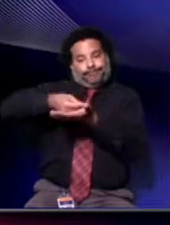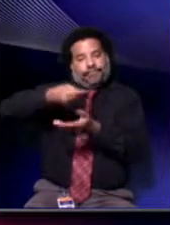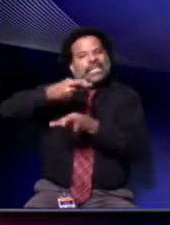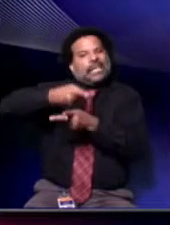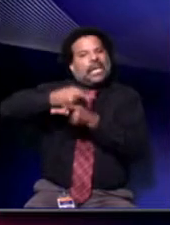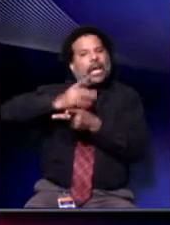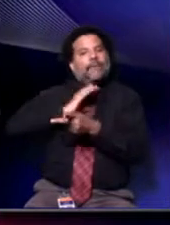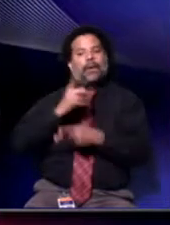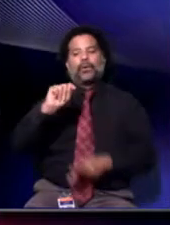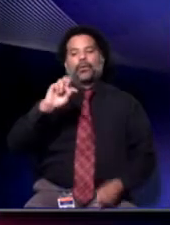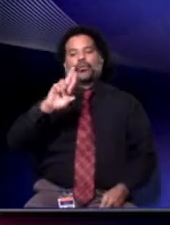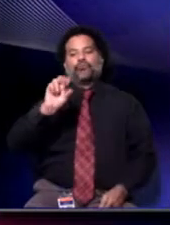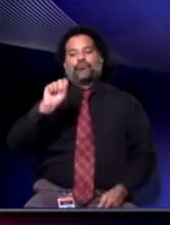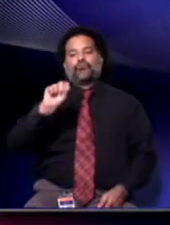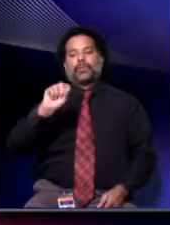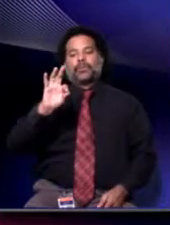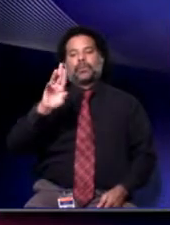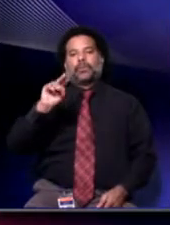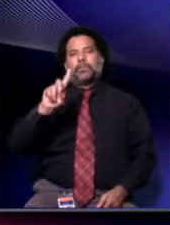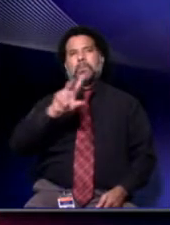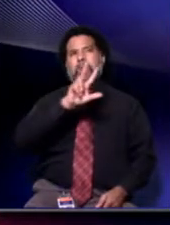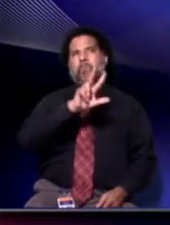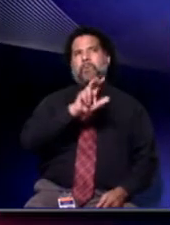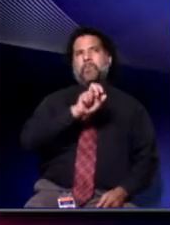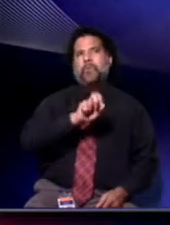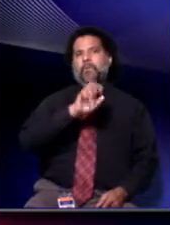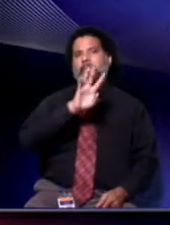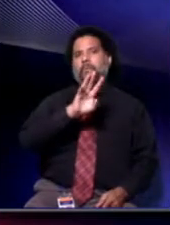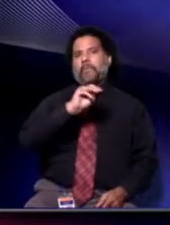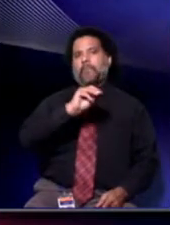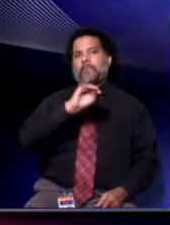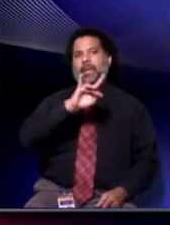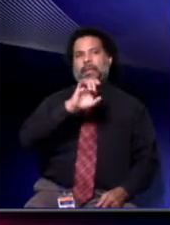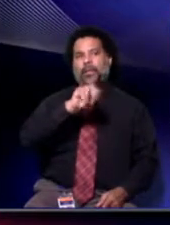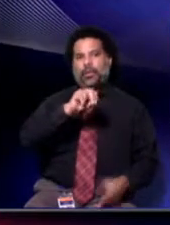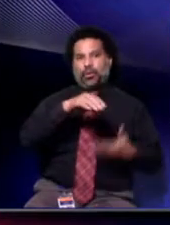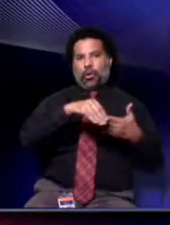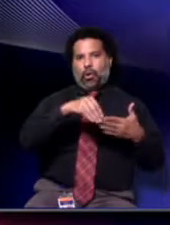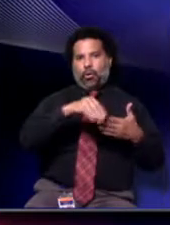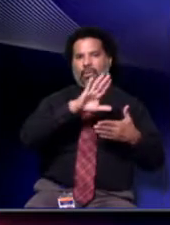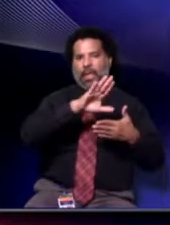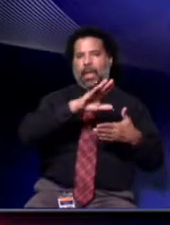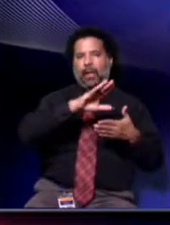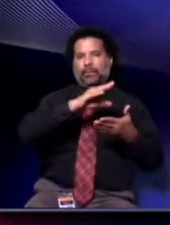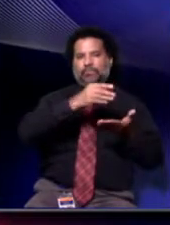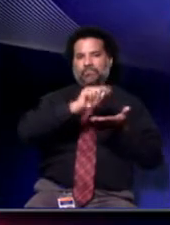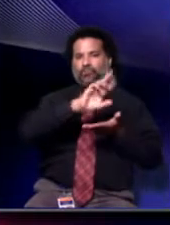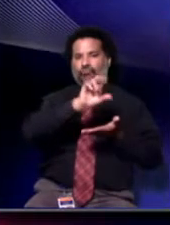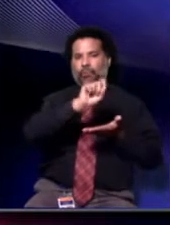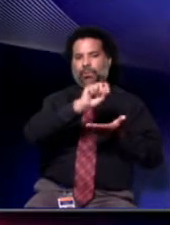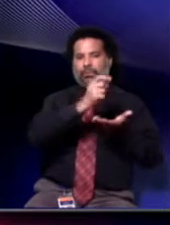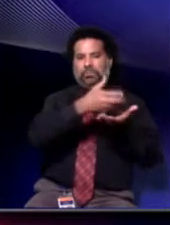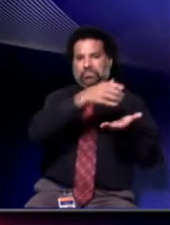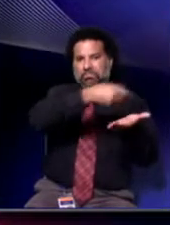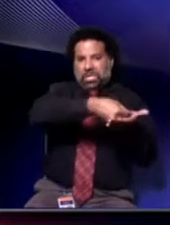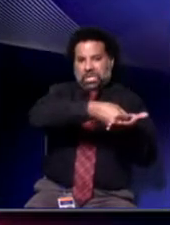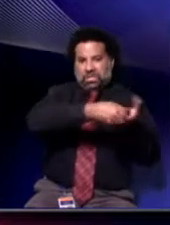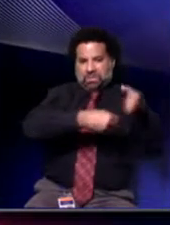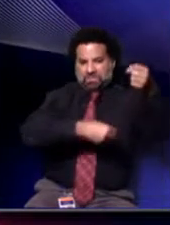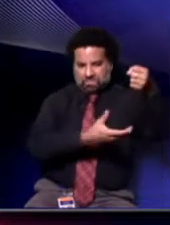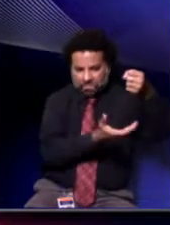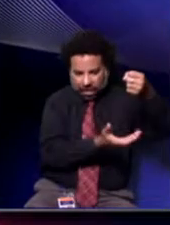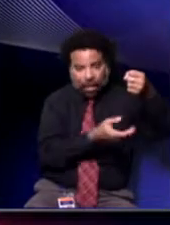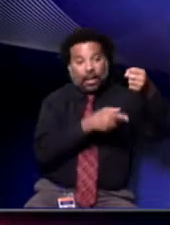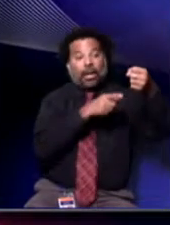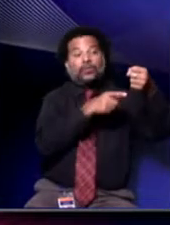trust fund. We have about $3.4 million in that trust fund, and as you know, every year